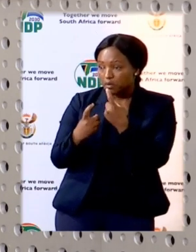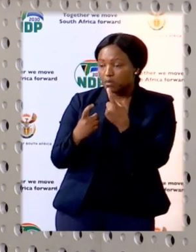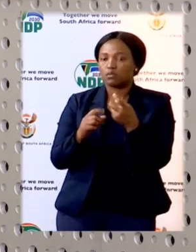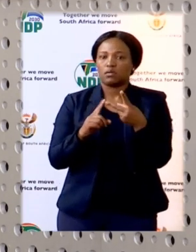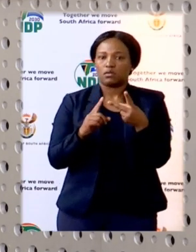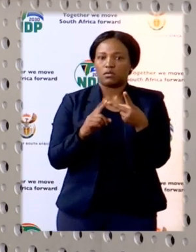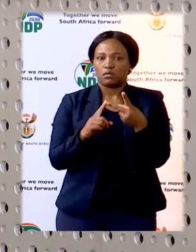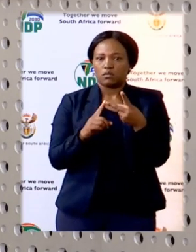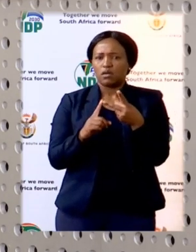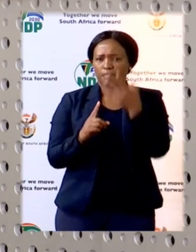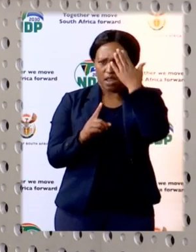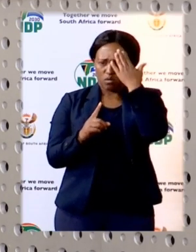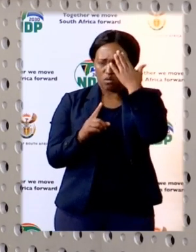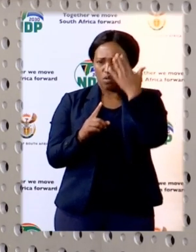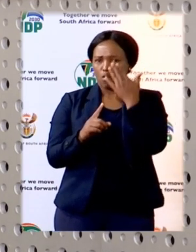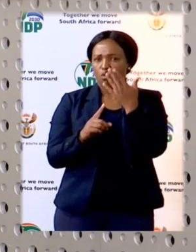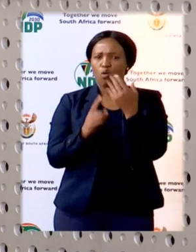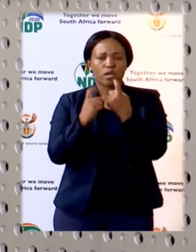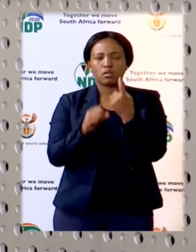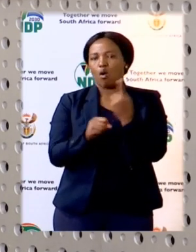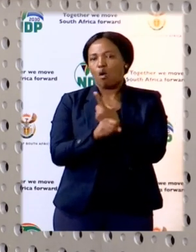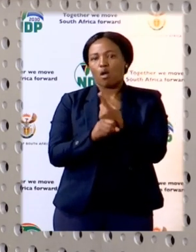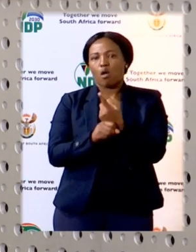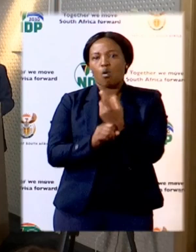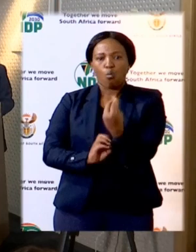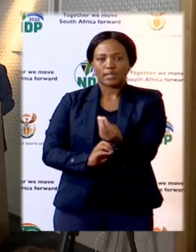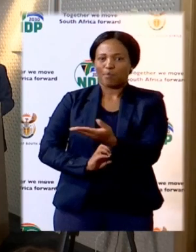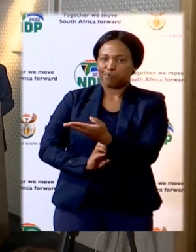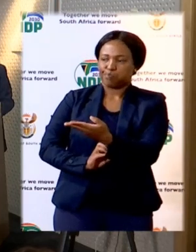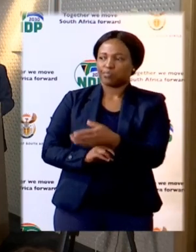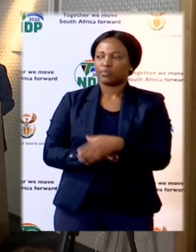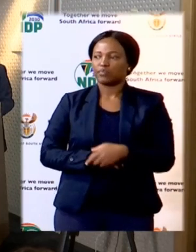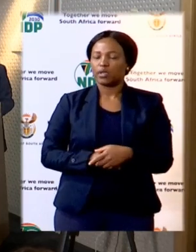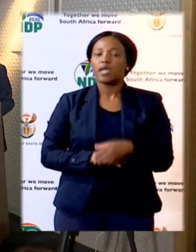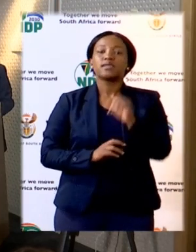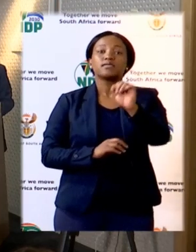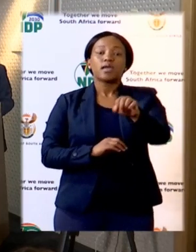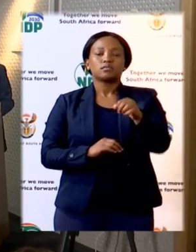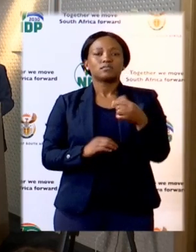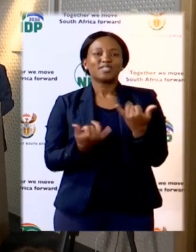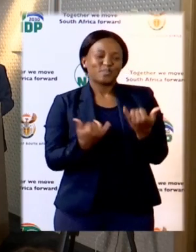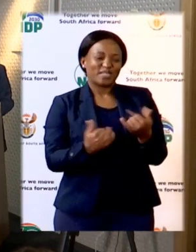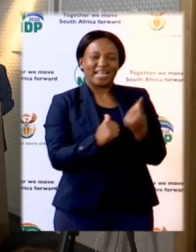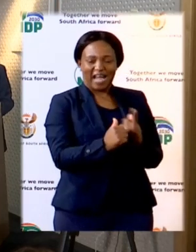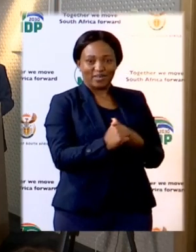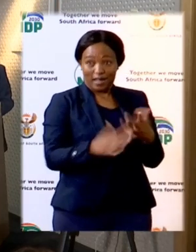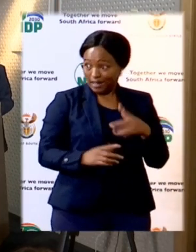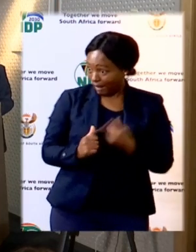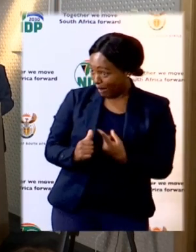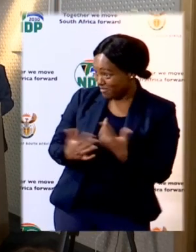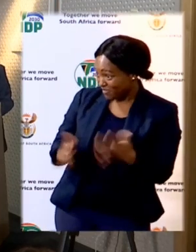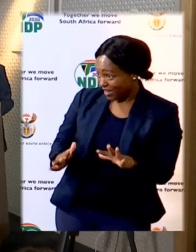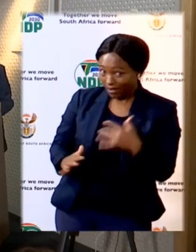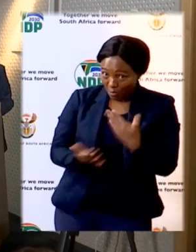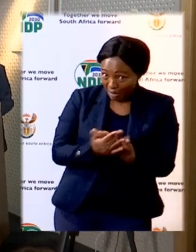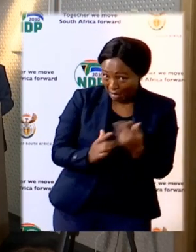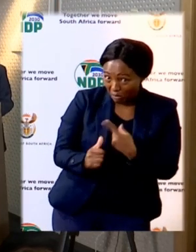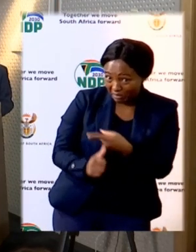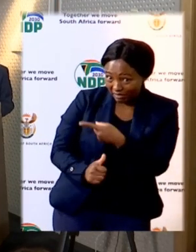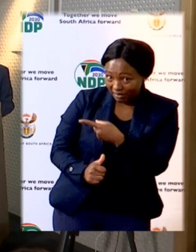I know there are always questions on WhatsApp. Yes, Minister, and we've counted them today. We have counted them? Yes. And you can